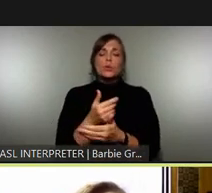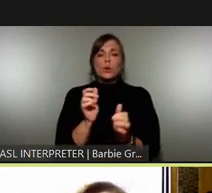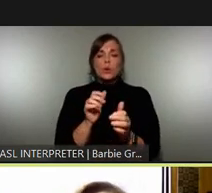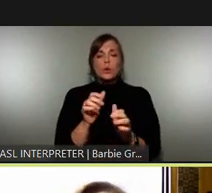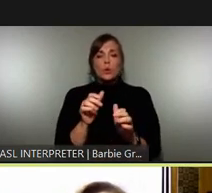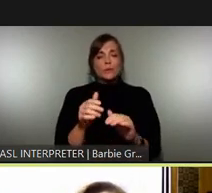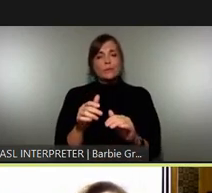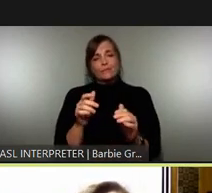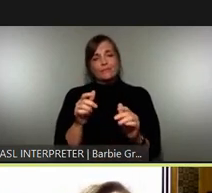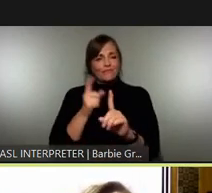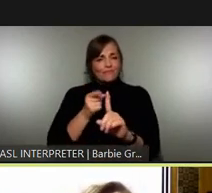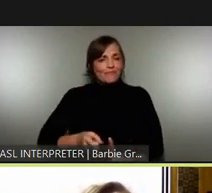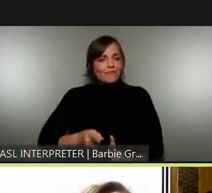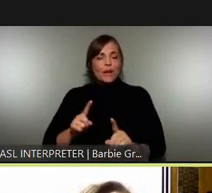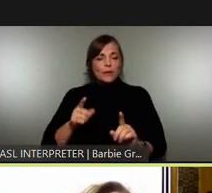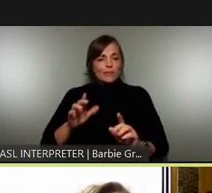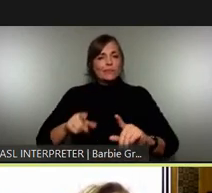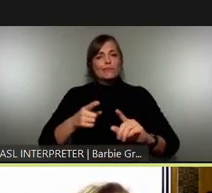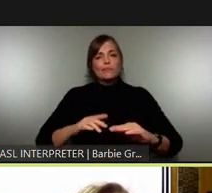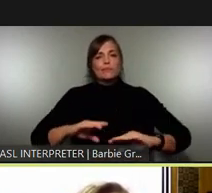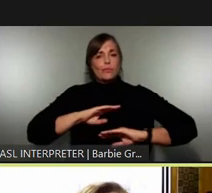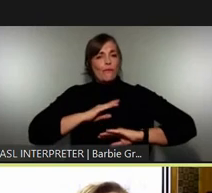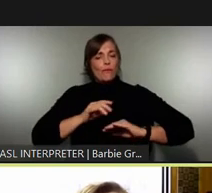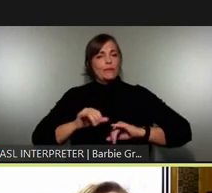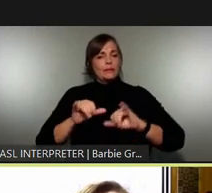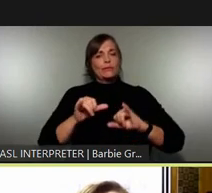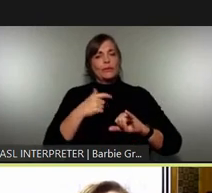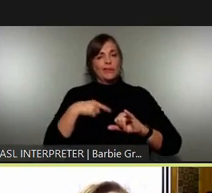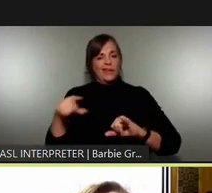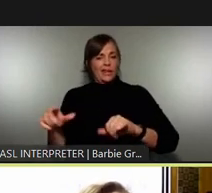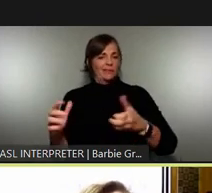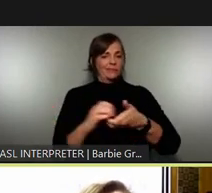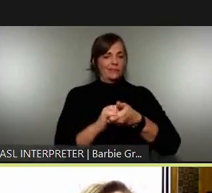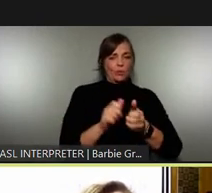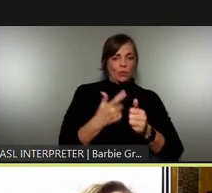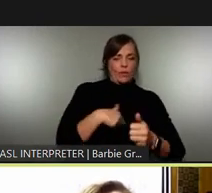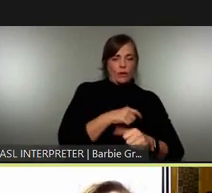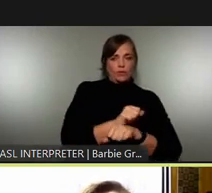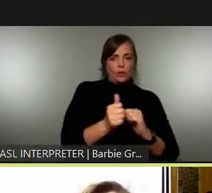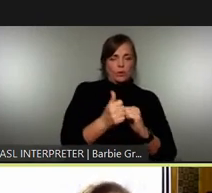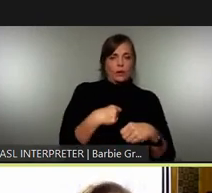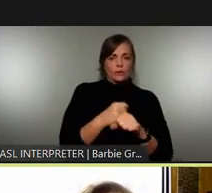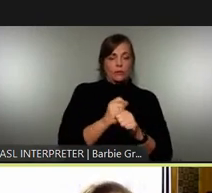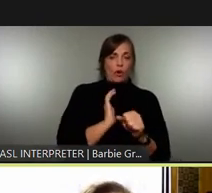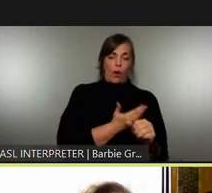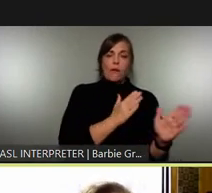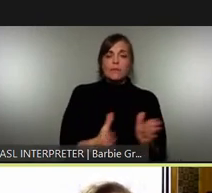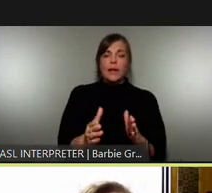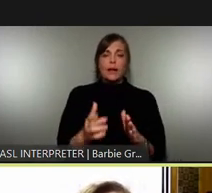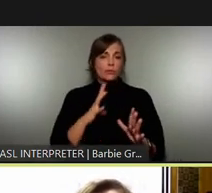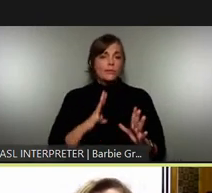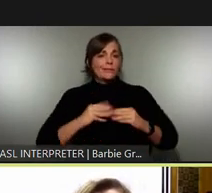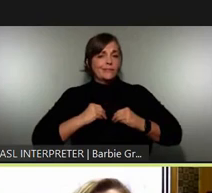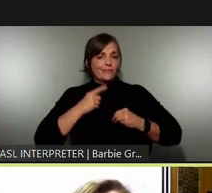ridership. TransPro is currently working with TARTA on our strategic plan and performance-based scorecard to be adopted by the TARTA board in